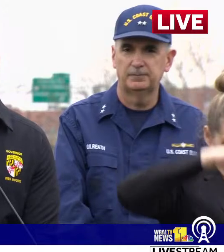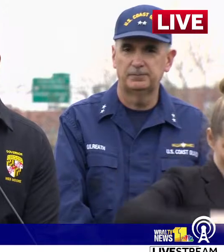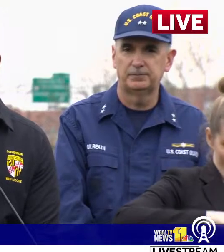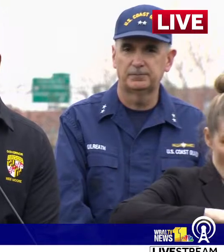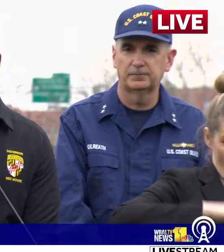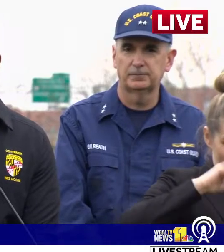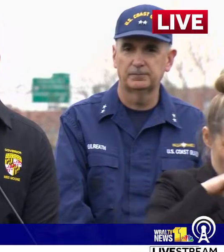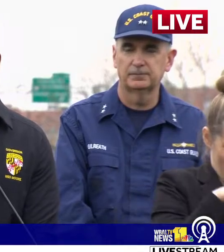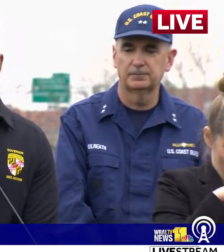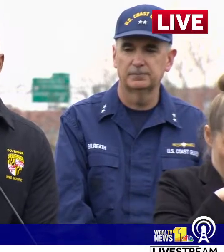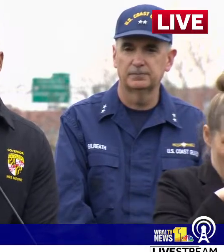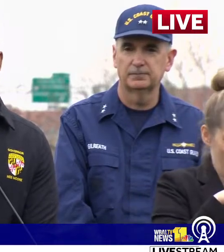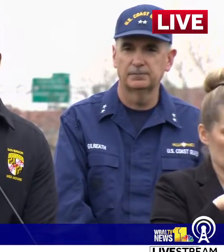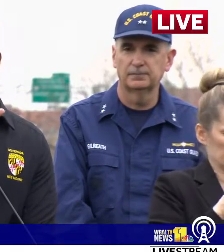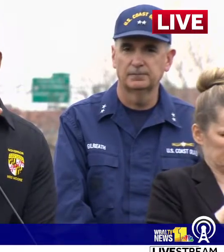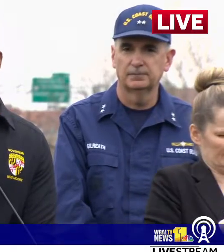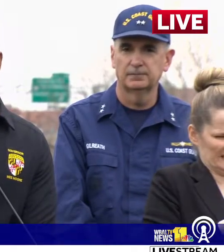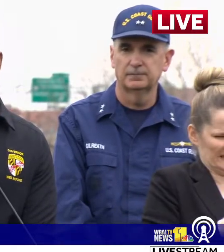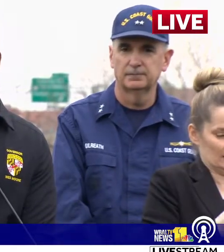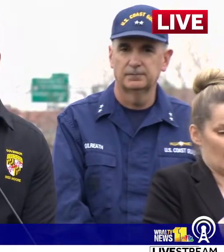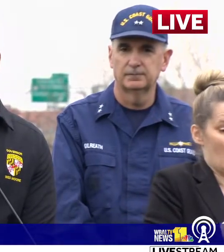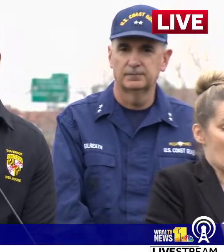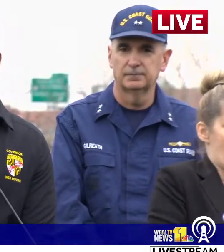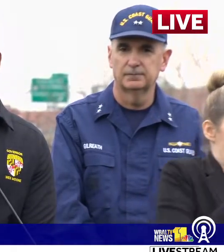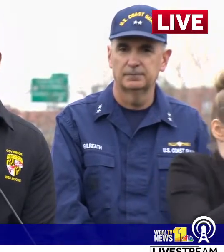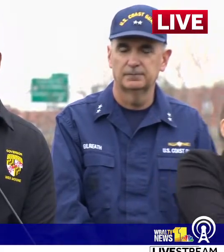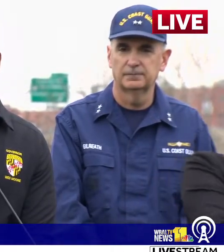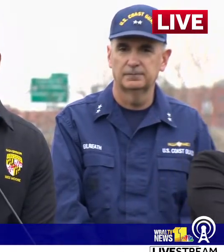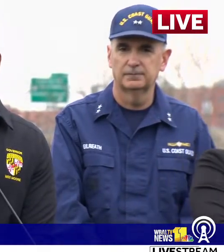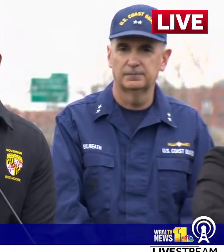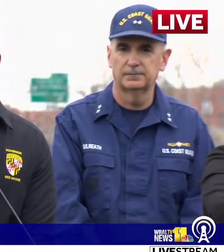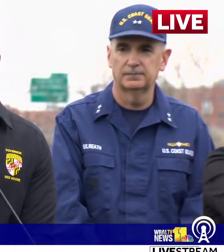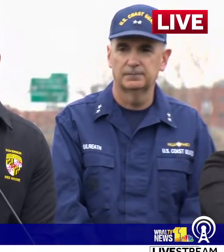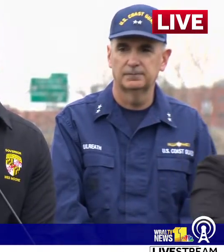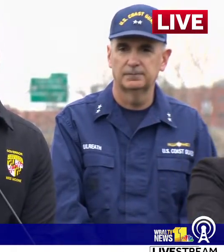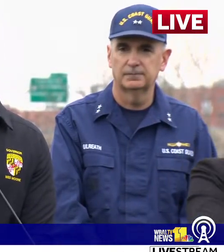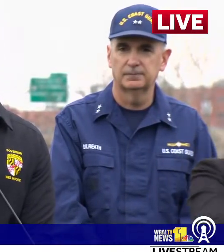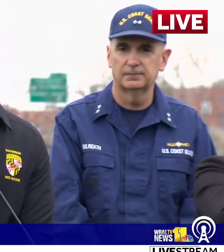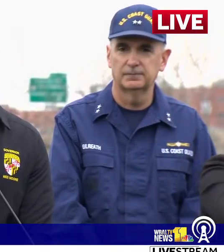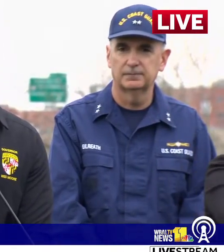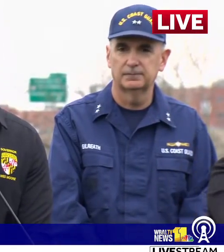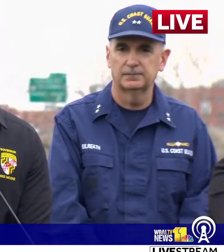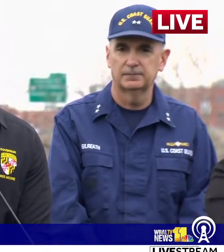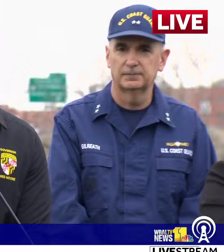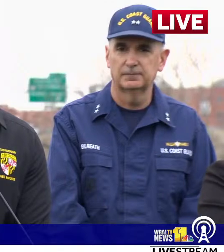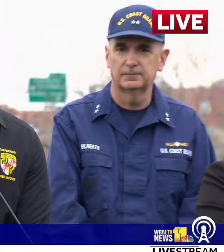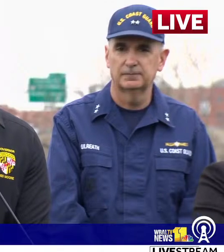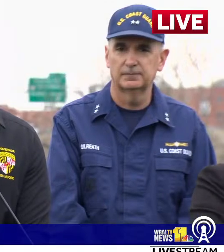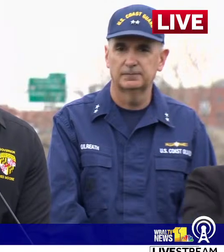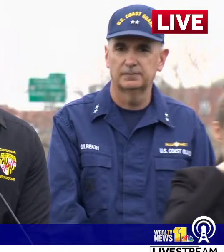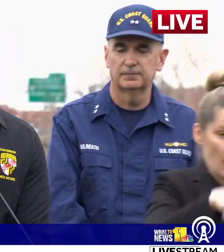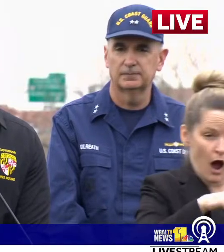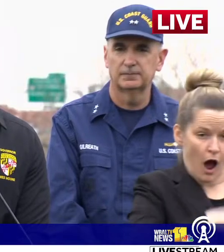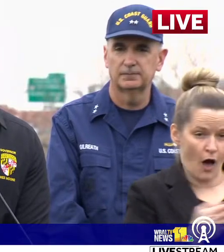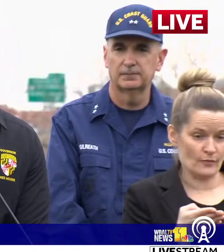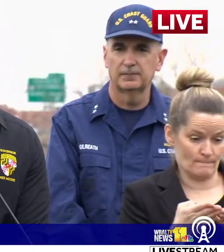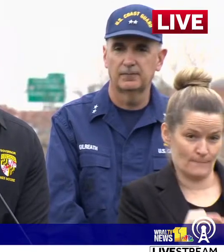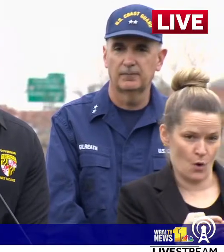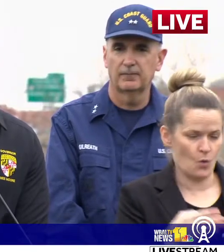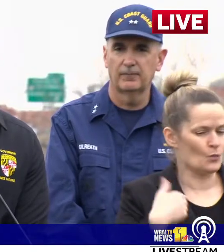currently. And the answer of when is that piece going to be lifted, we just do not have enough